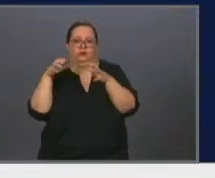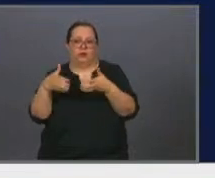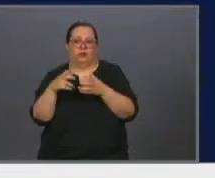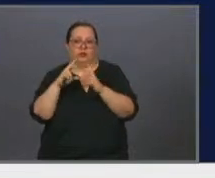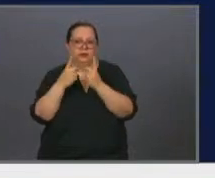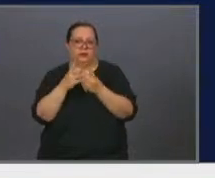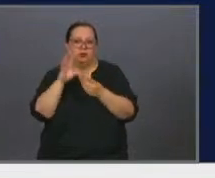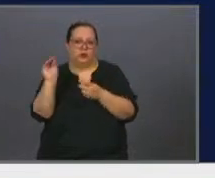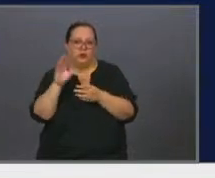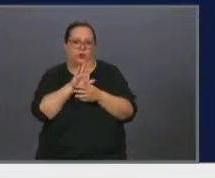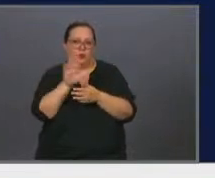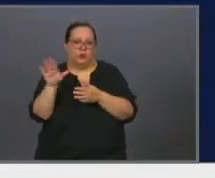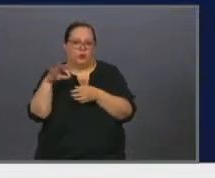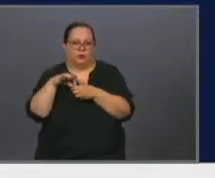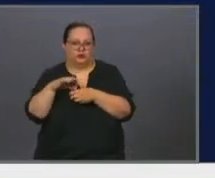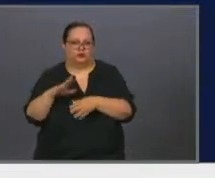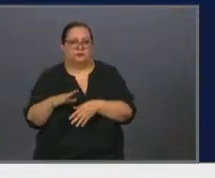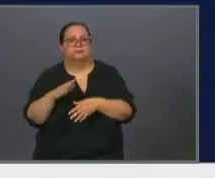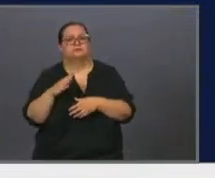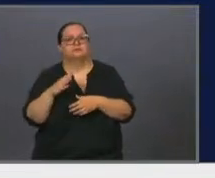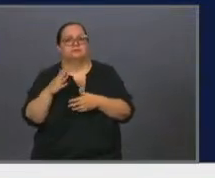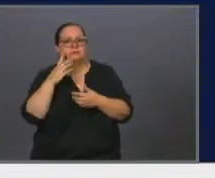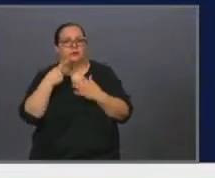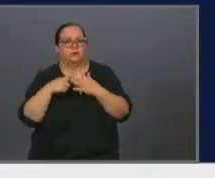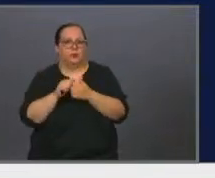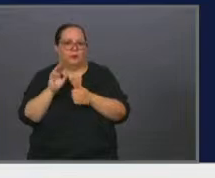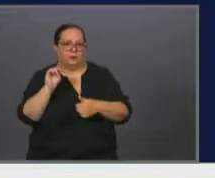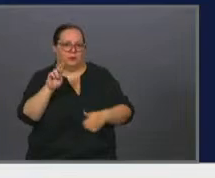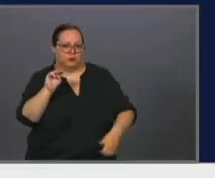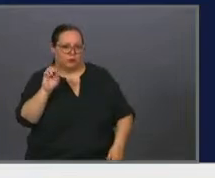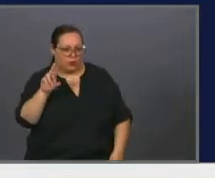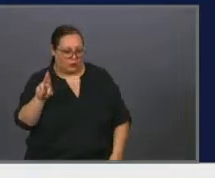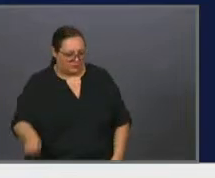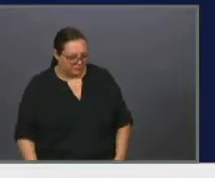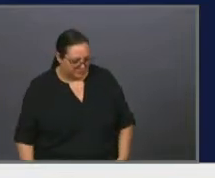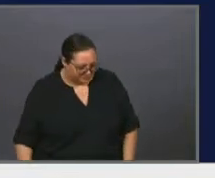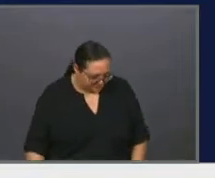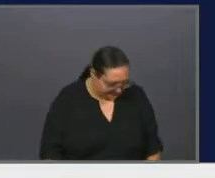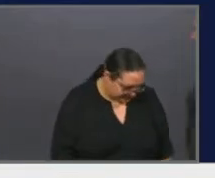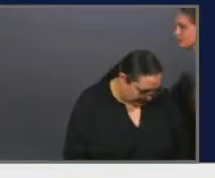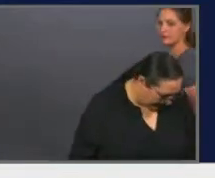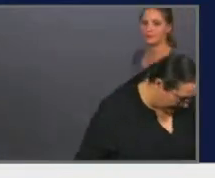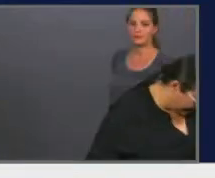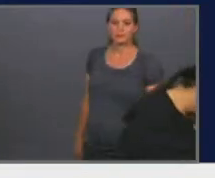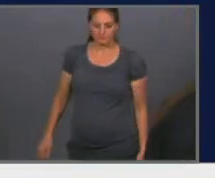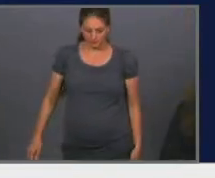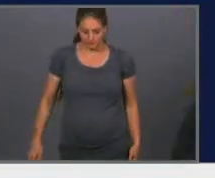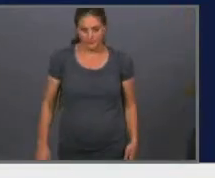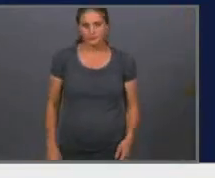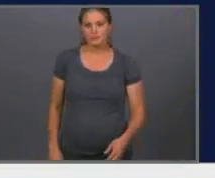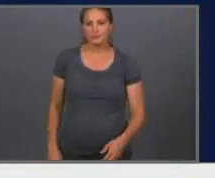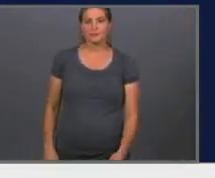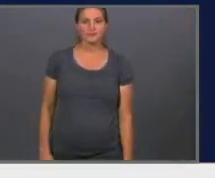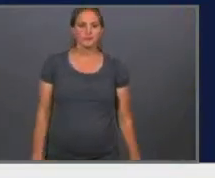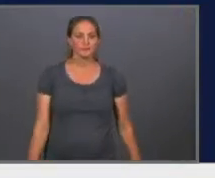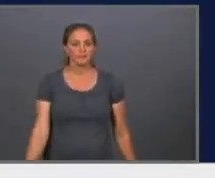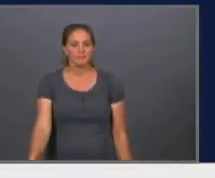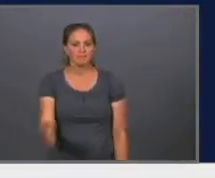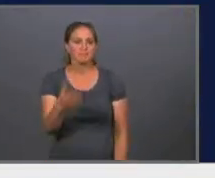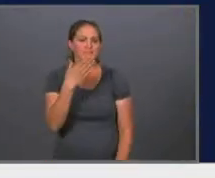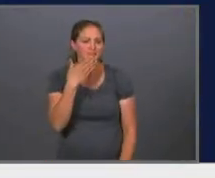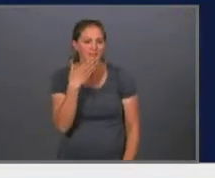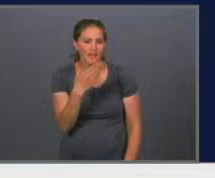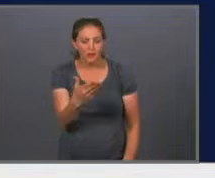your constituents. And we'll begin with you, Mr. Moore. Thank you very much. The key and the role that I can play here